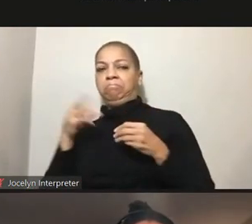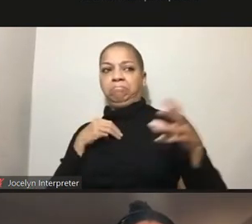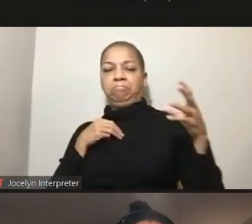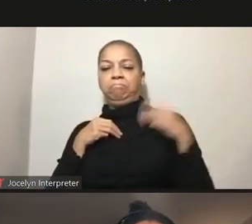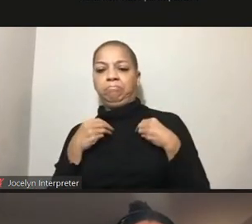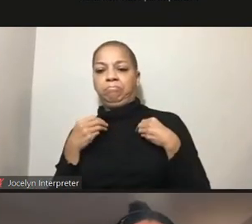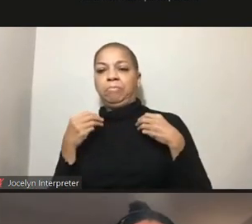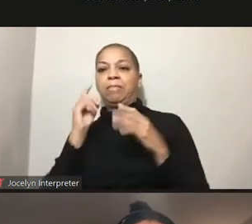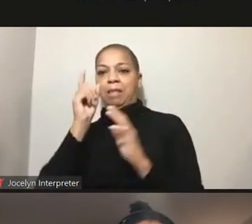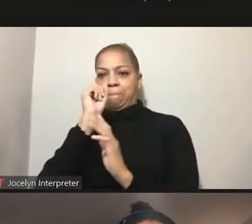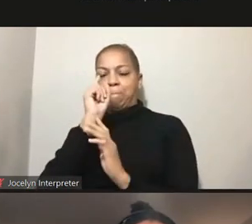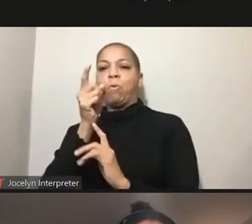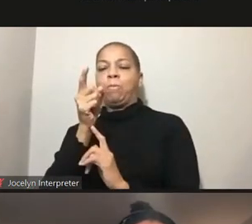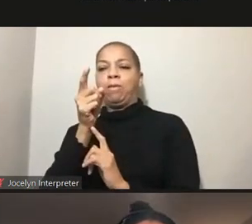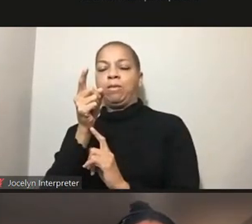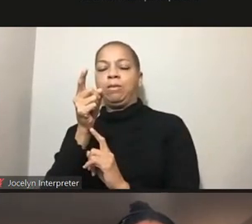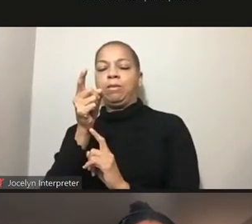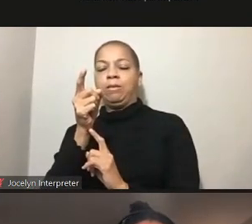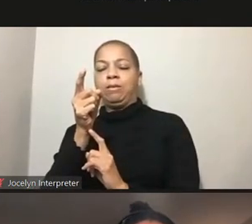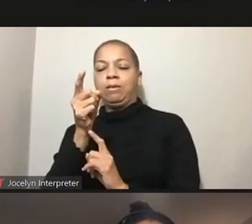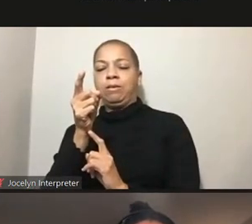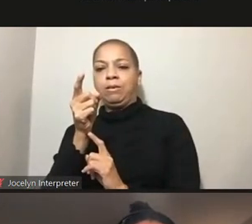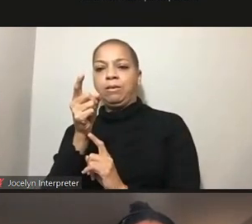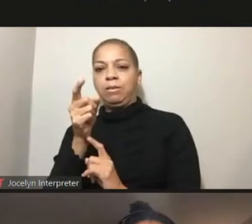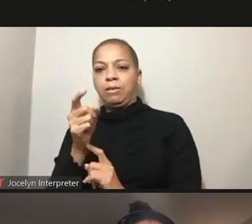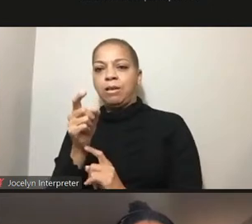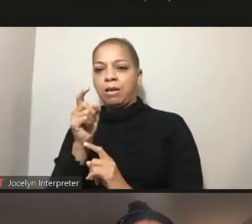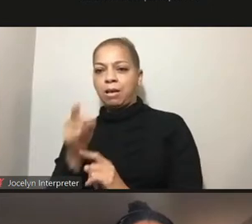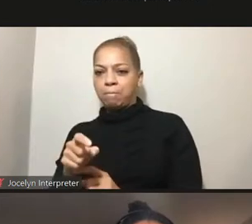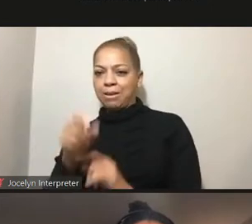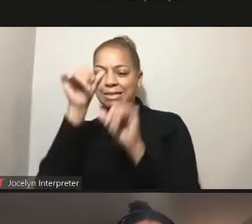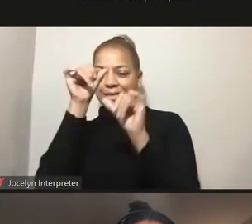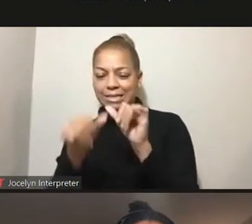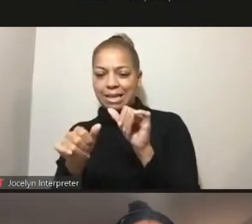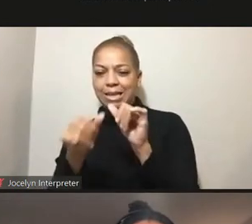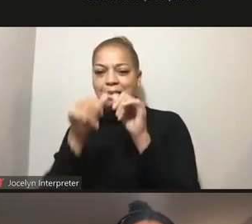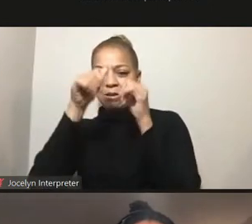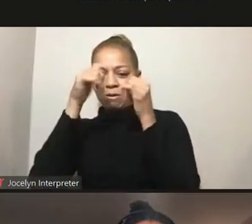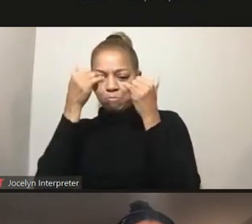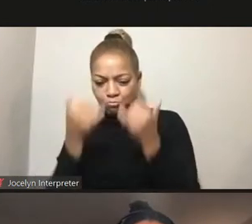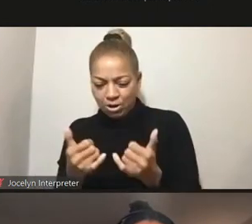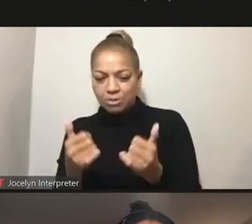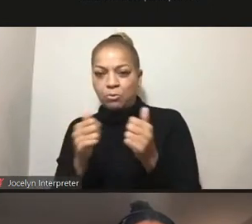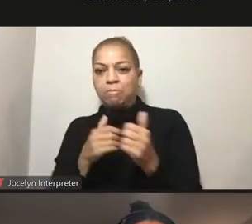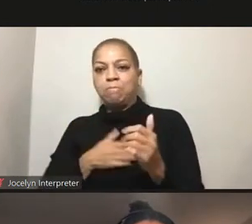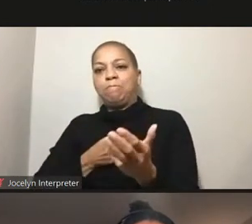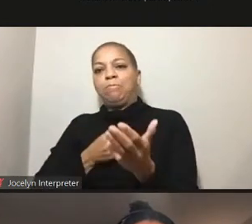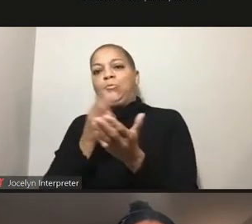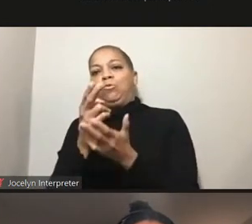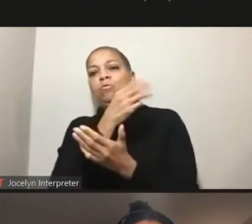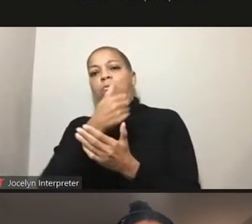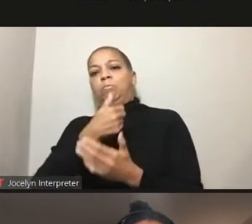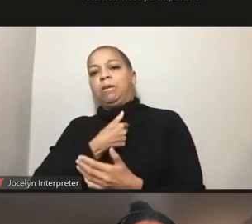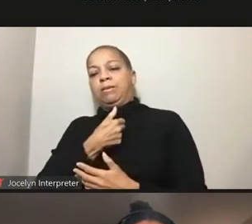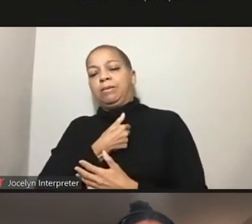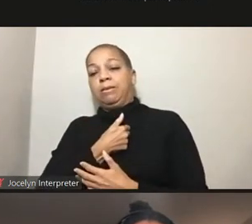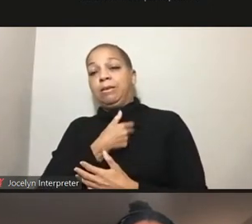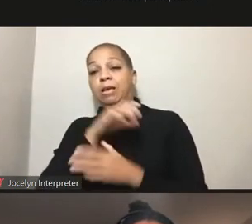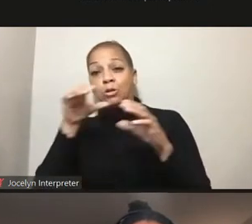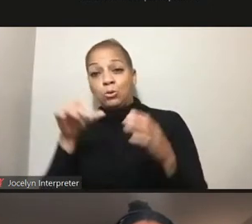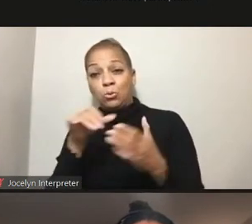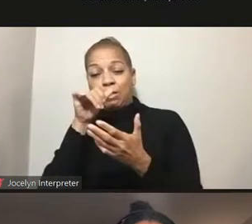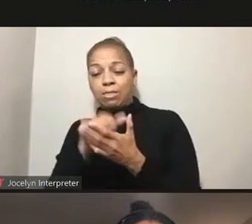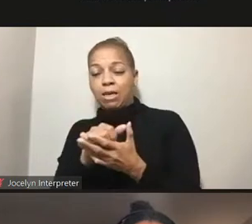the moment, because I have to stay present with my truth and with myself. And just doing that